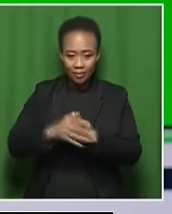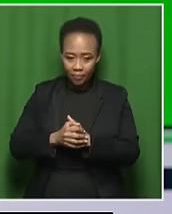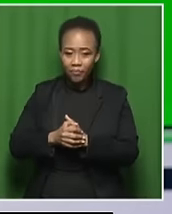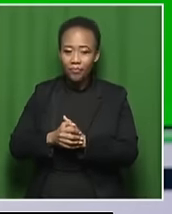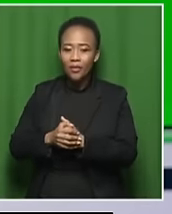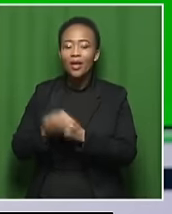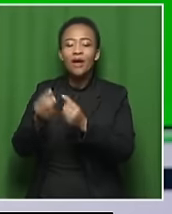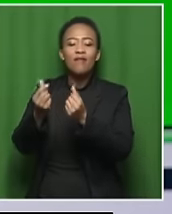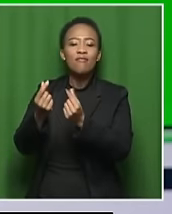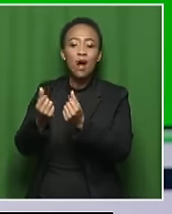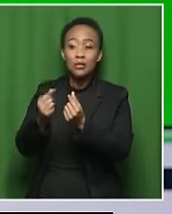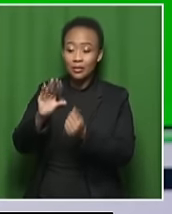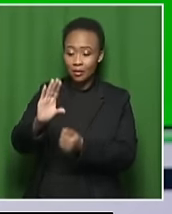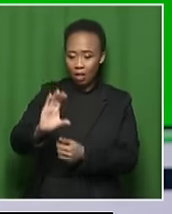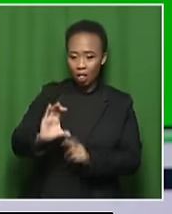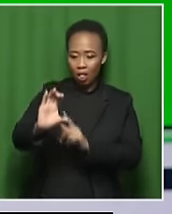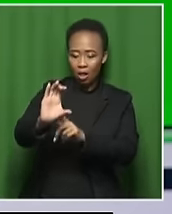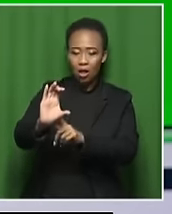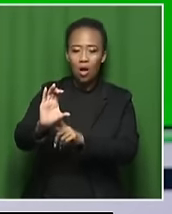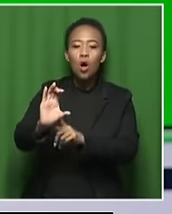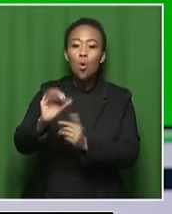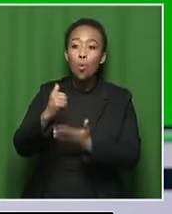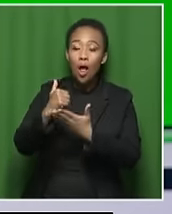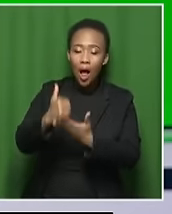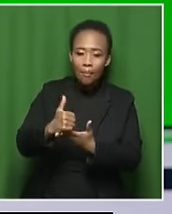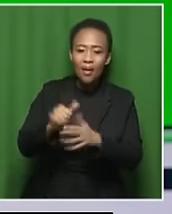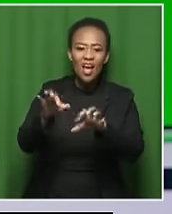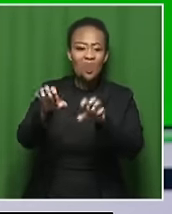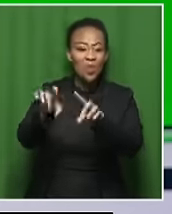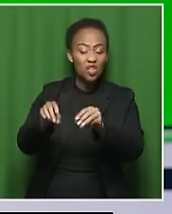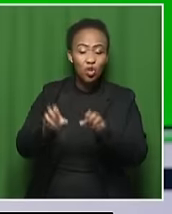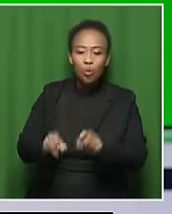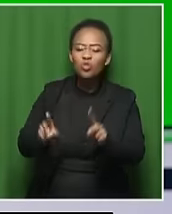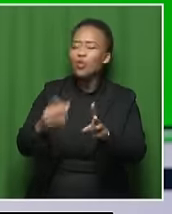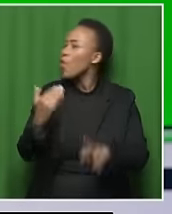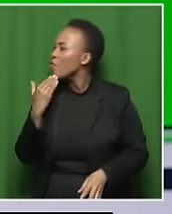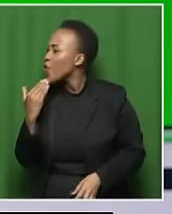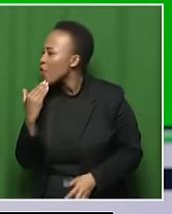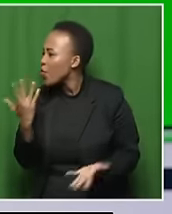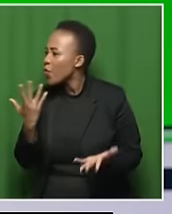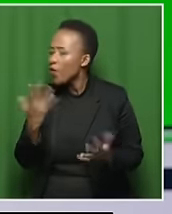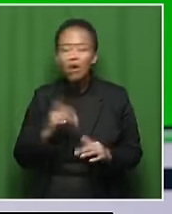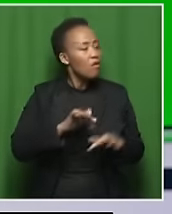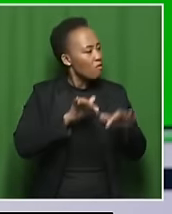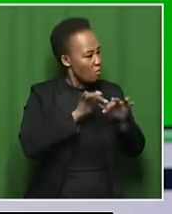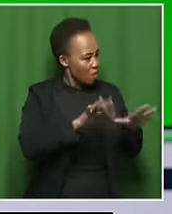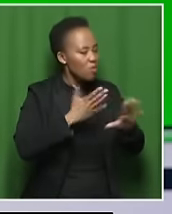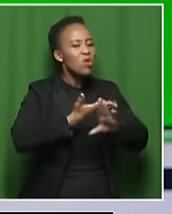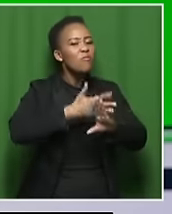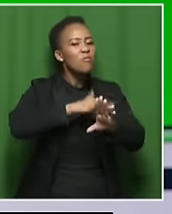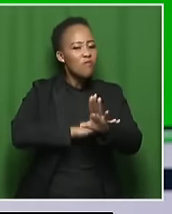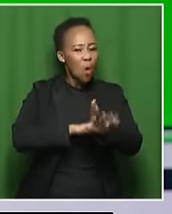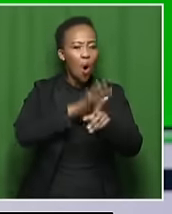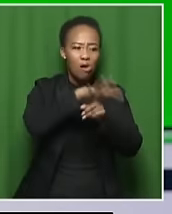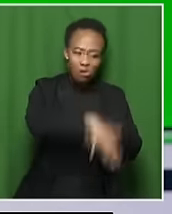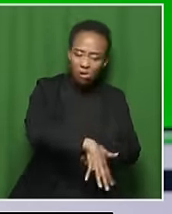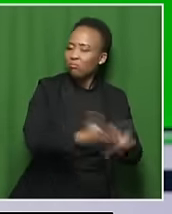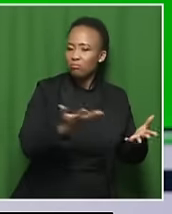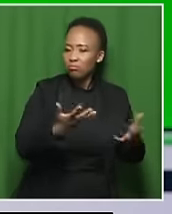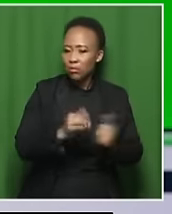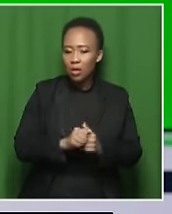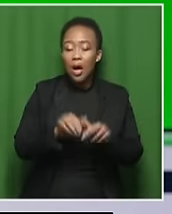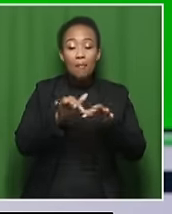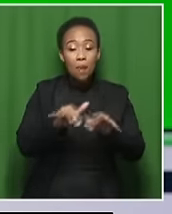is then used to disperse education opportunities for to South Africans, for people as historically disadvantaged people, and people